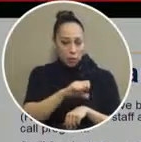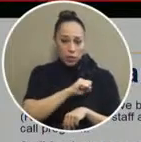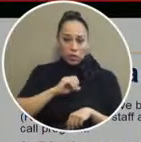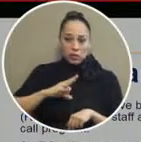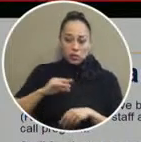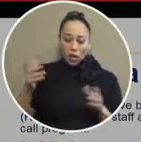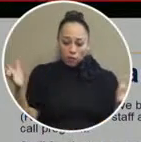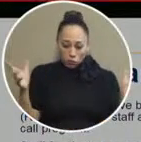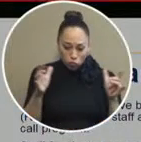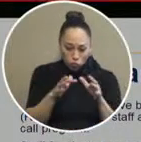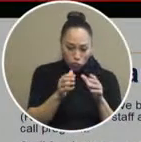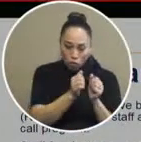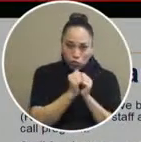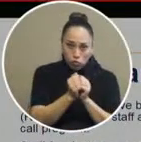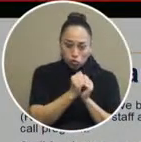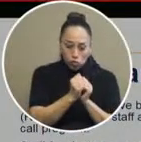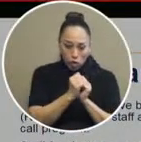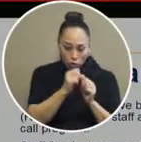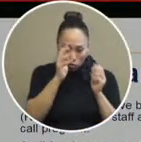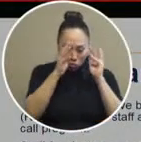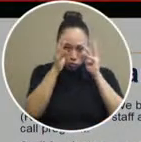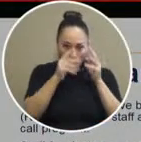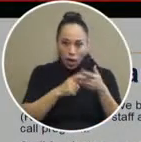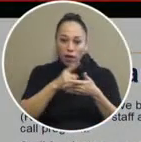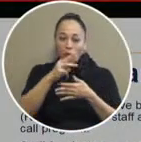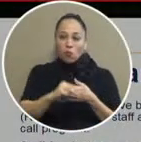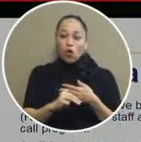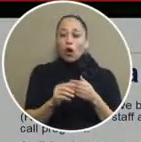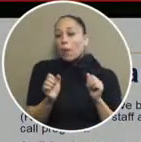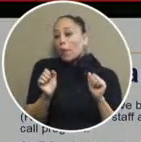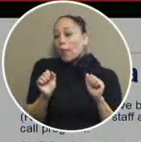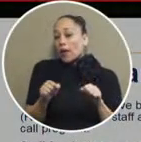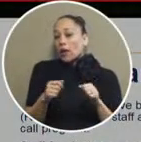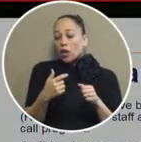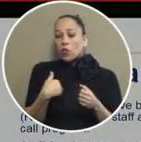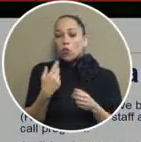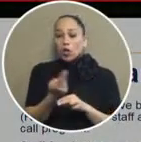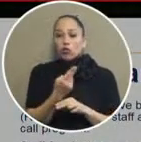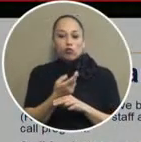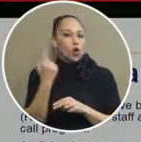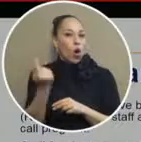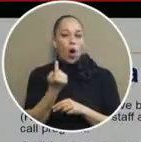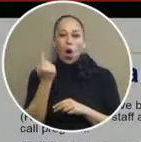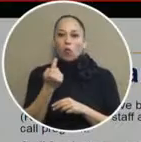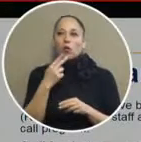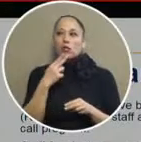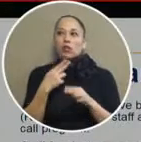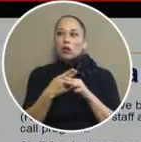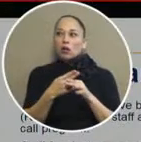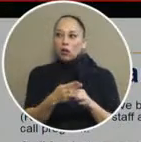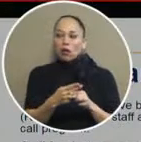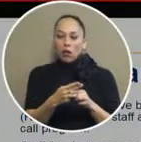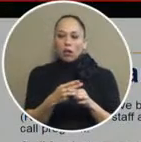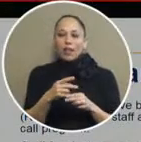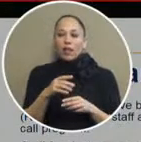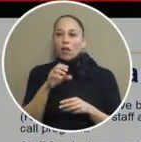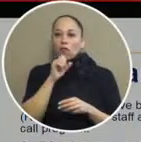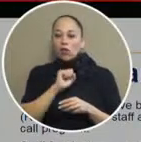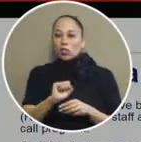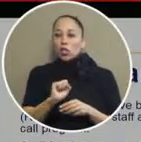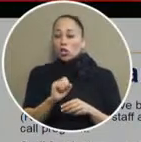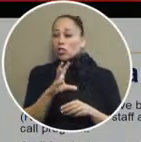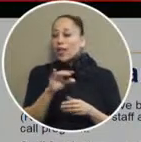staff came together and recreated a program that we used to do all the time called Calling All Seniors. It was